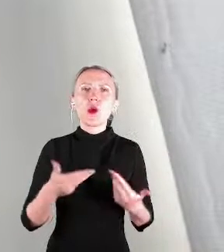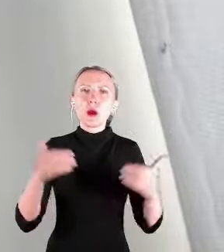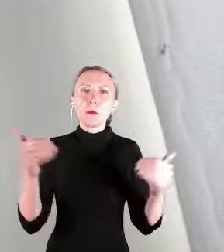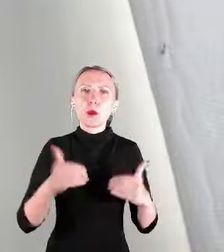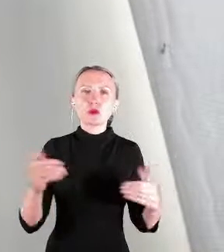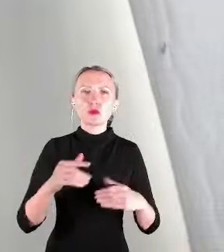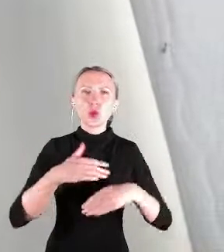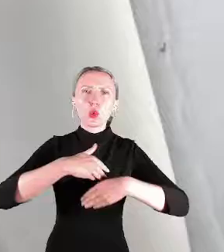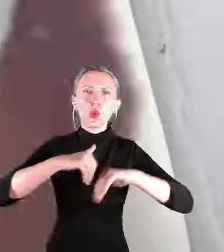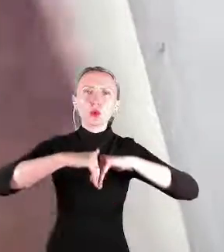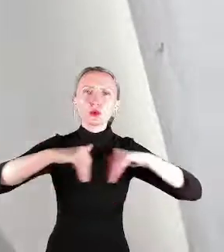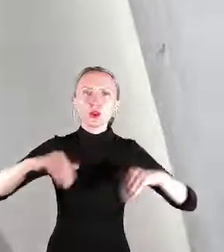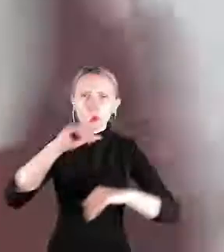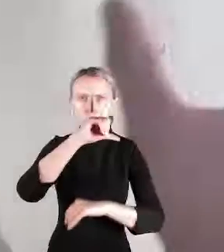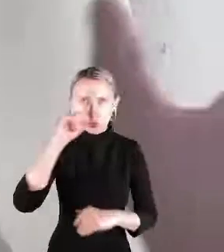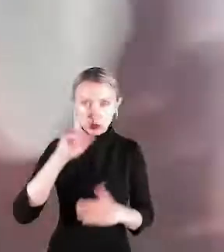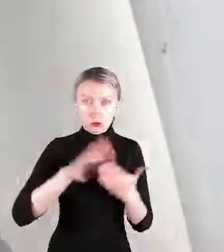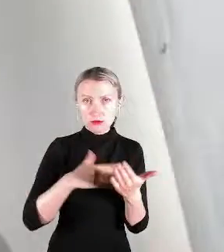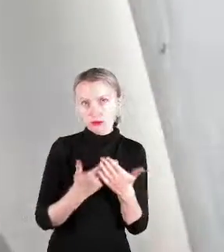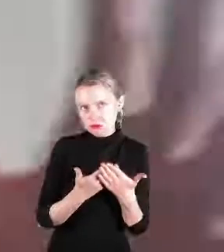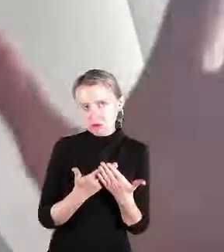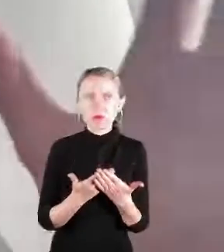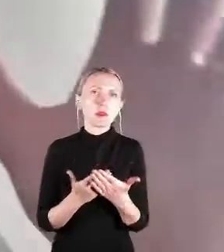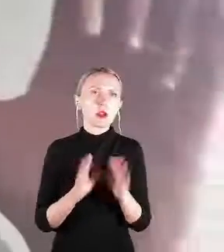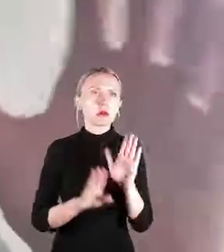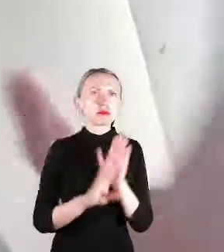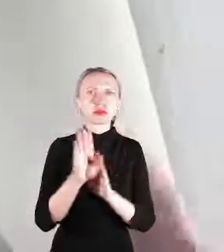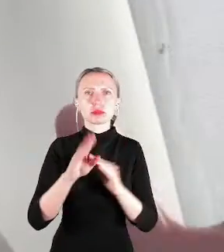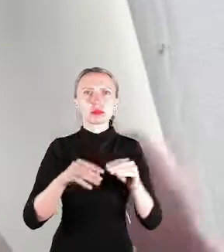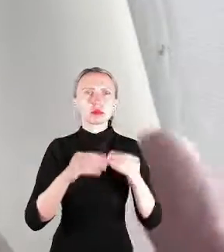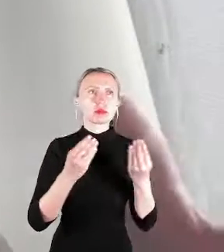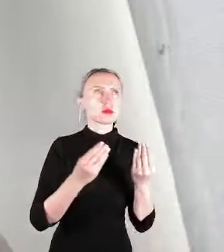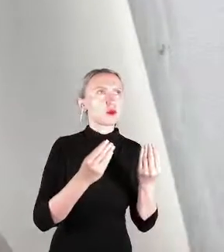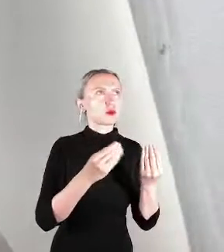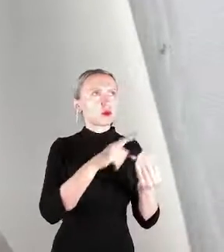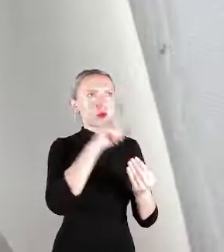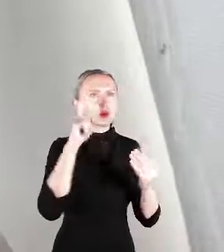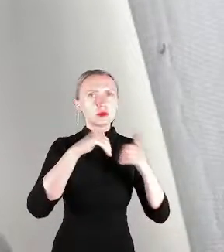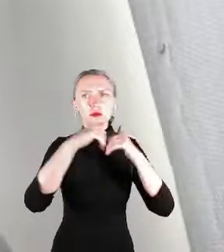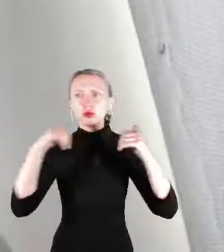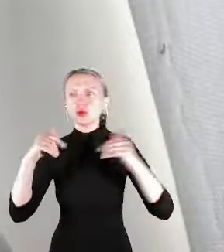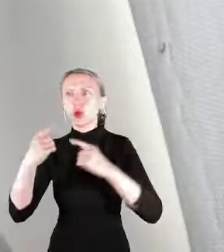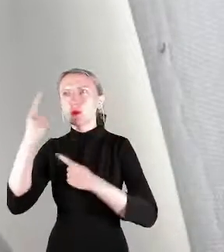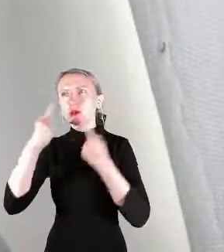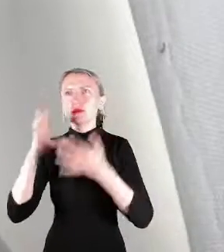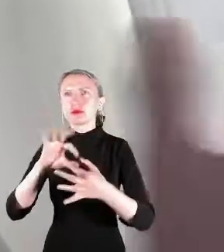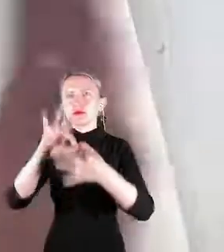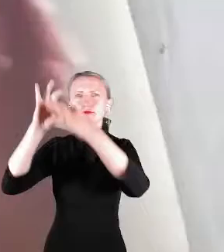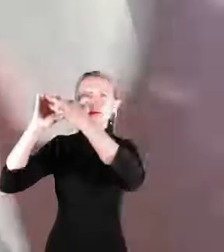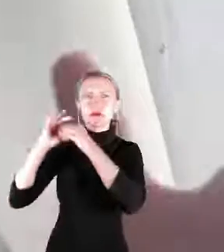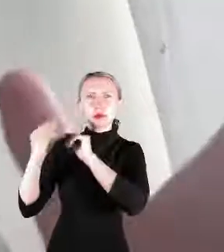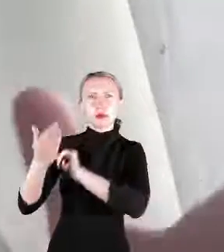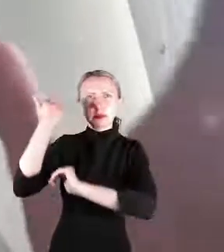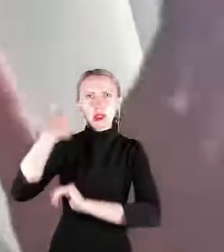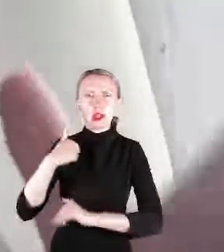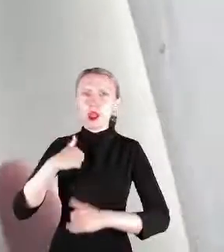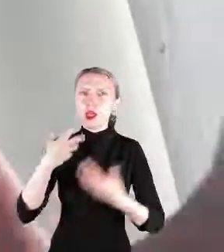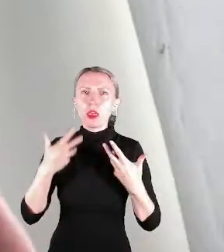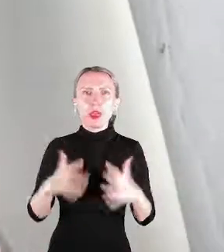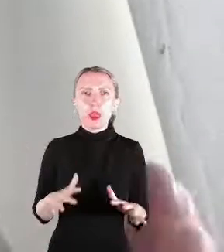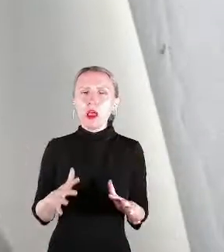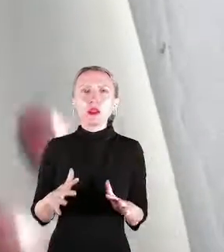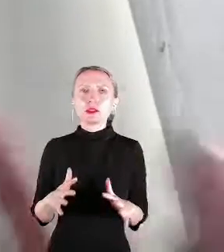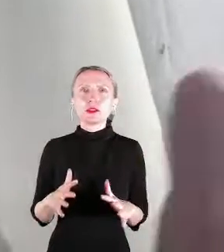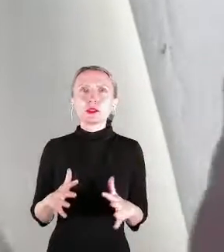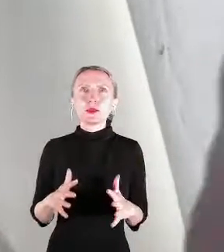this, I'm not a politician, I'm not political, I would say, in any way. So, but my book